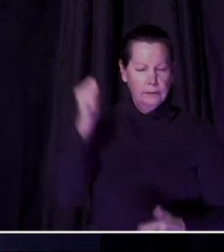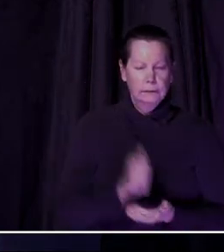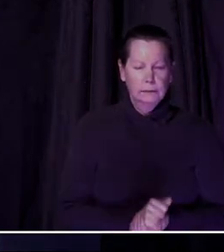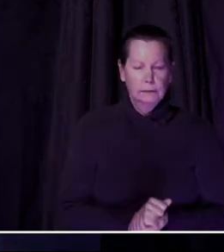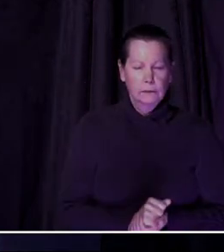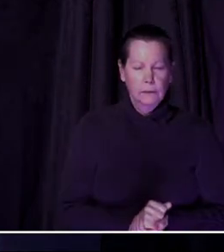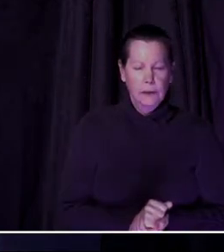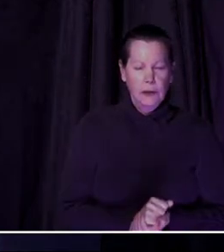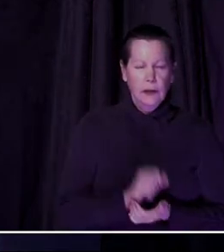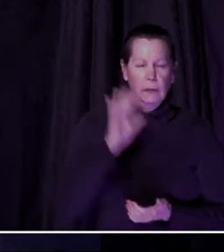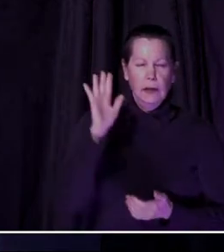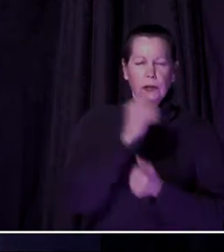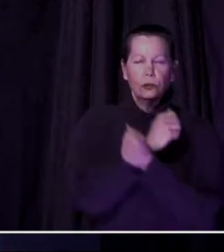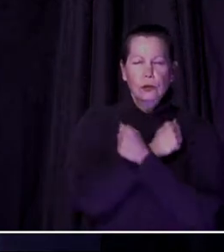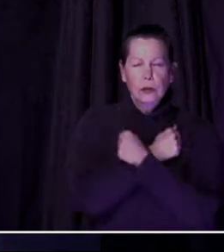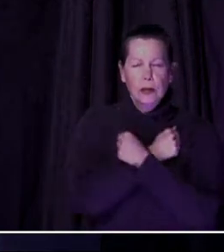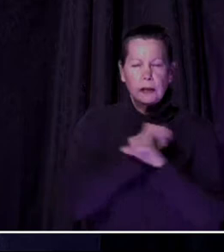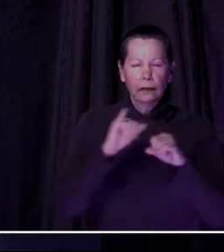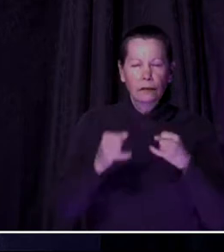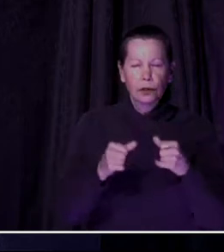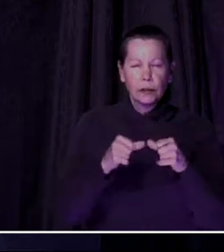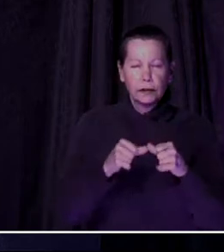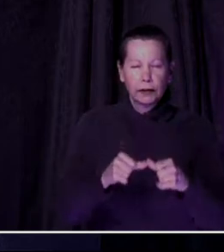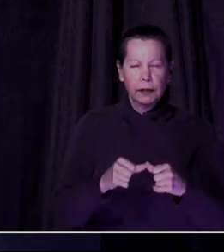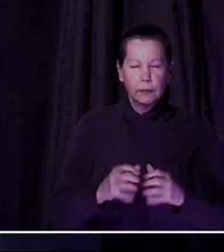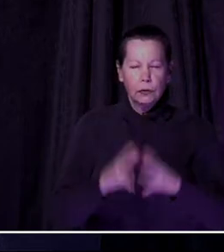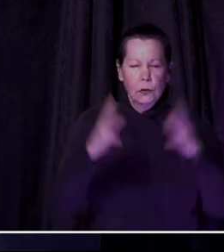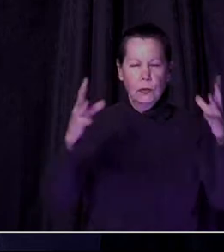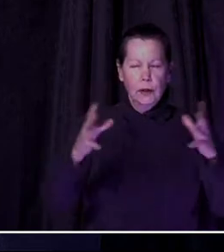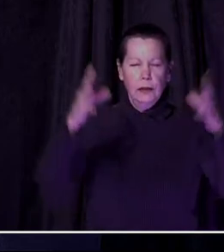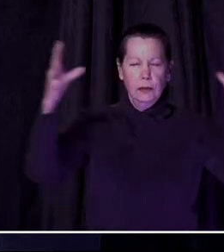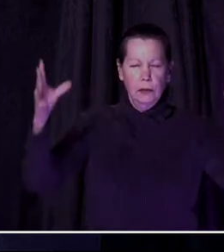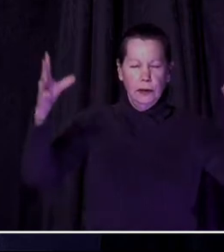because your love just keeps going and growing